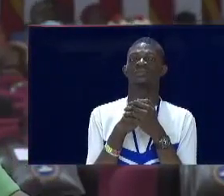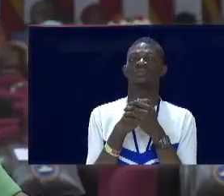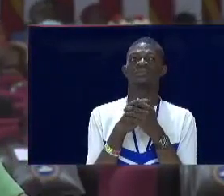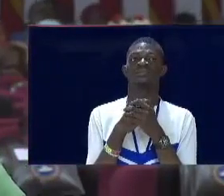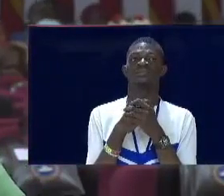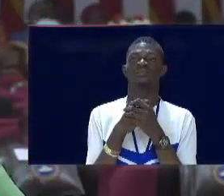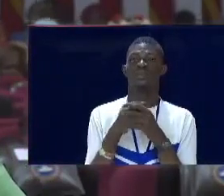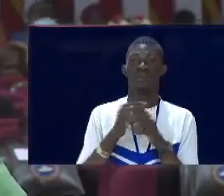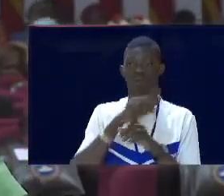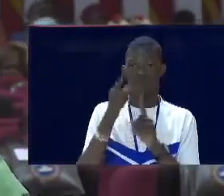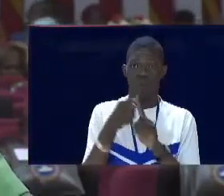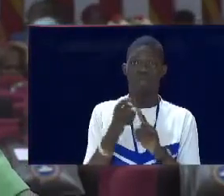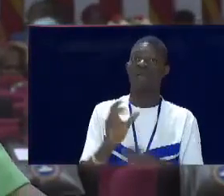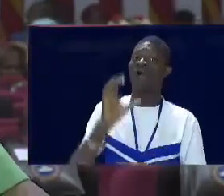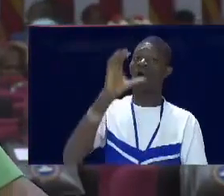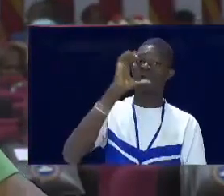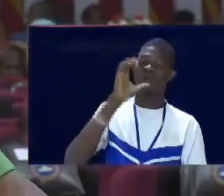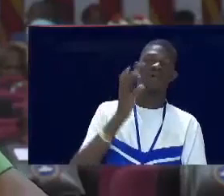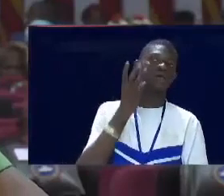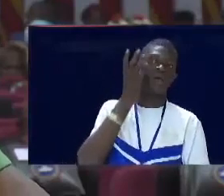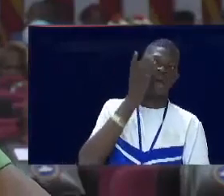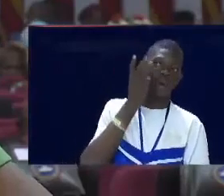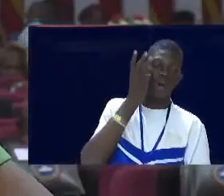Now, when you drink the wine